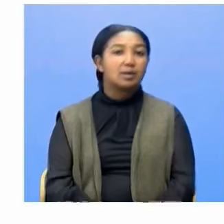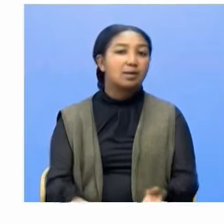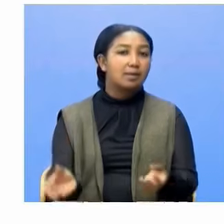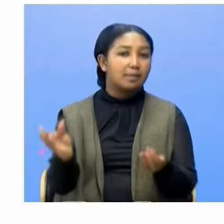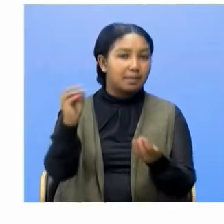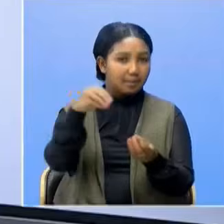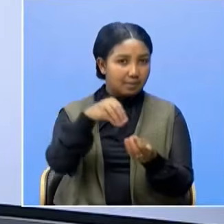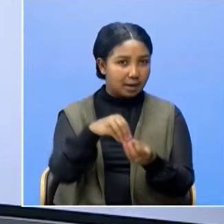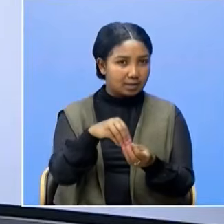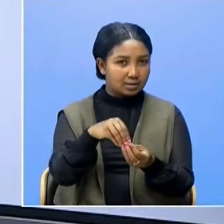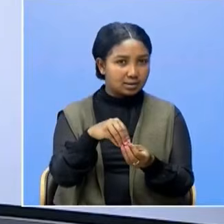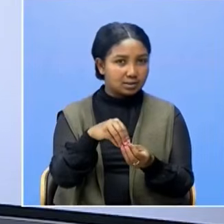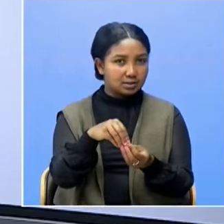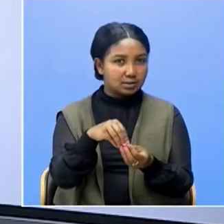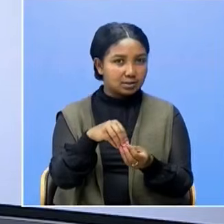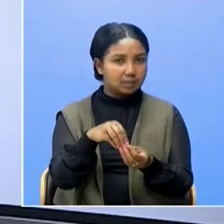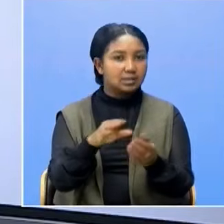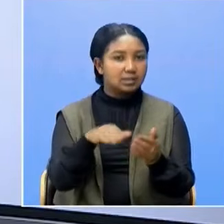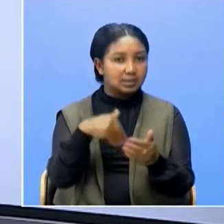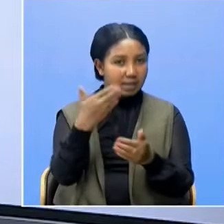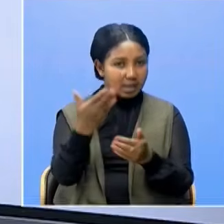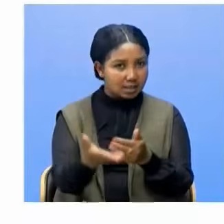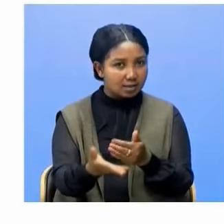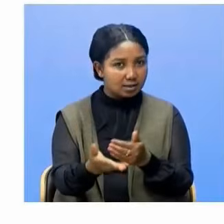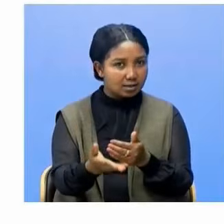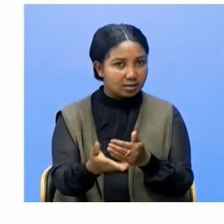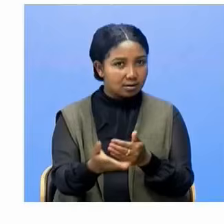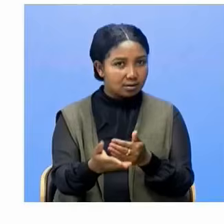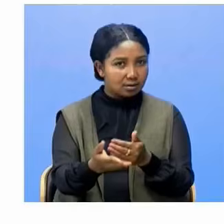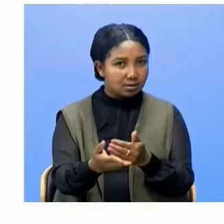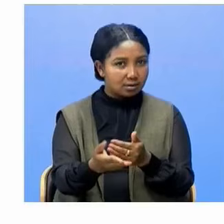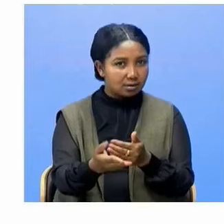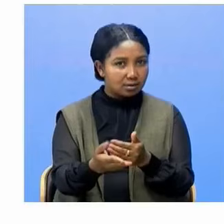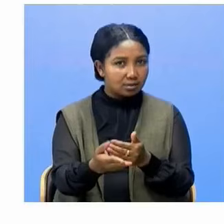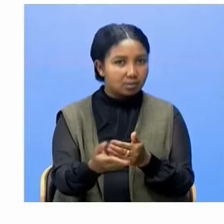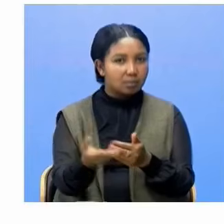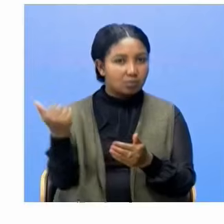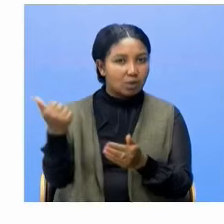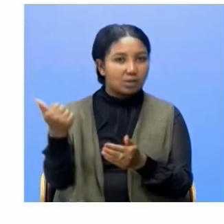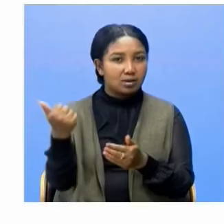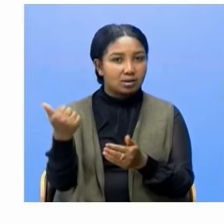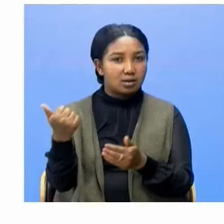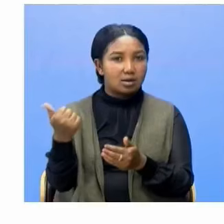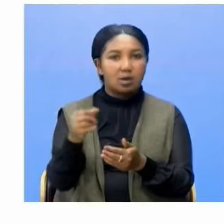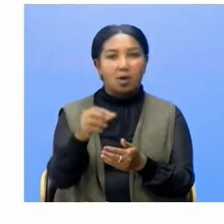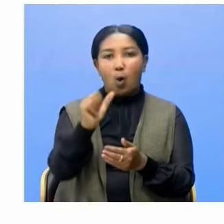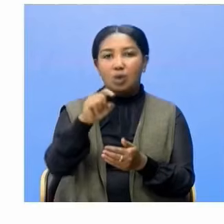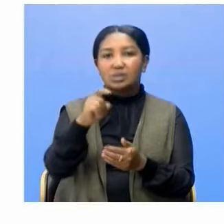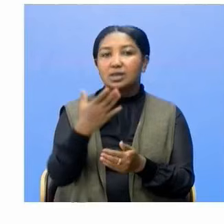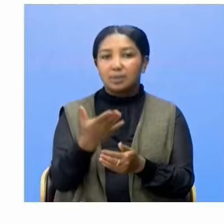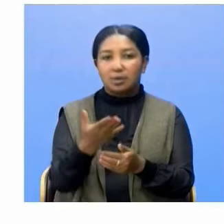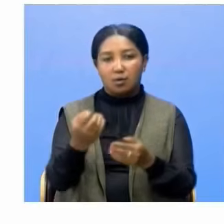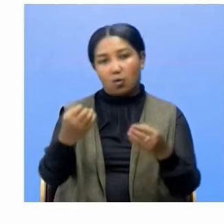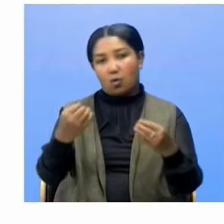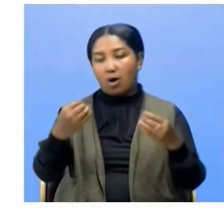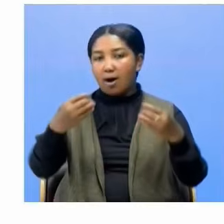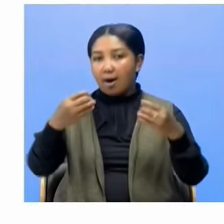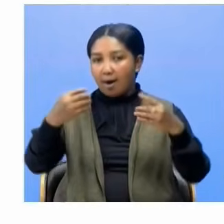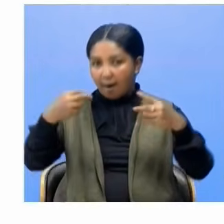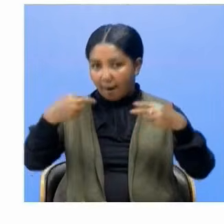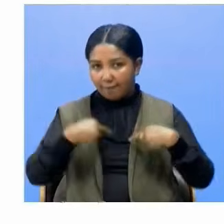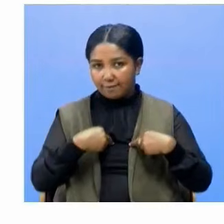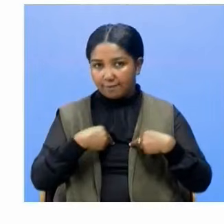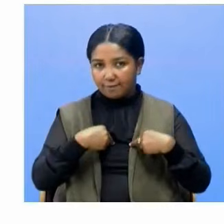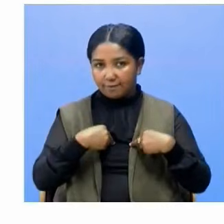plus, all right? Then, what kind of, or what is the auxiliary here? On the first one, have. Even on the